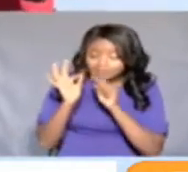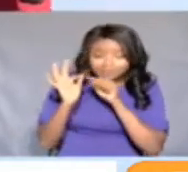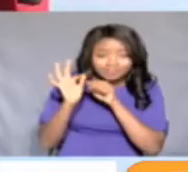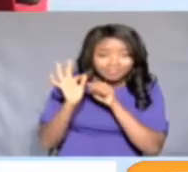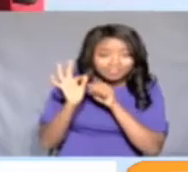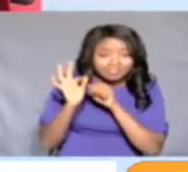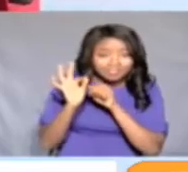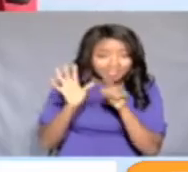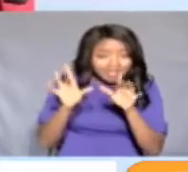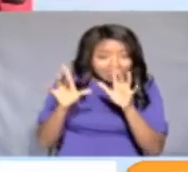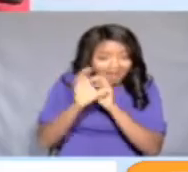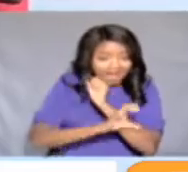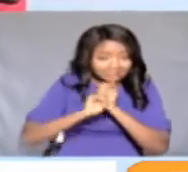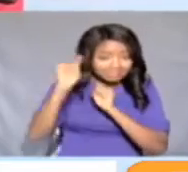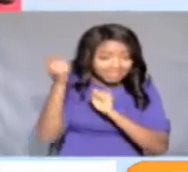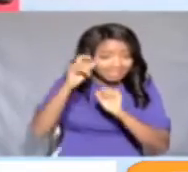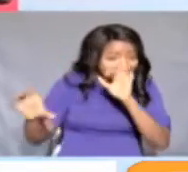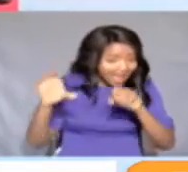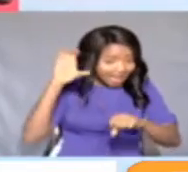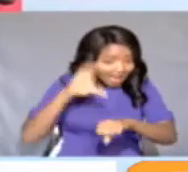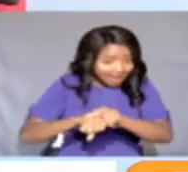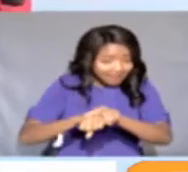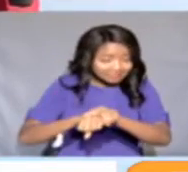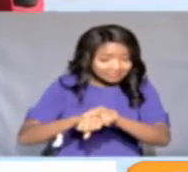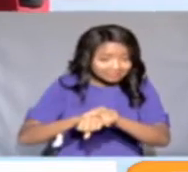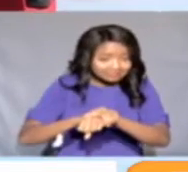is not allowed in the country. So